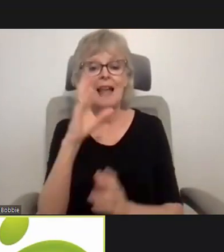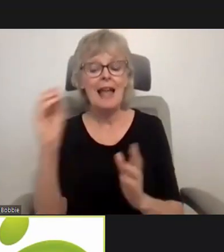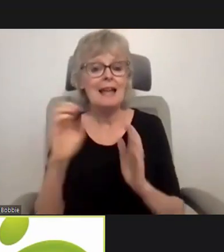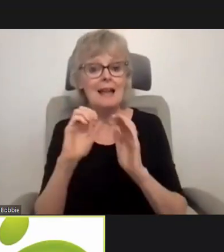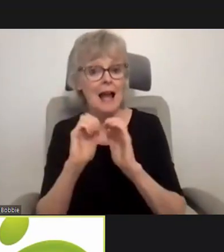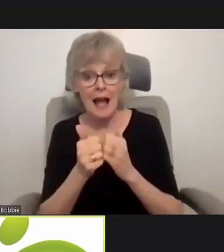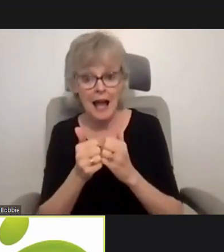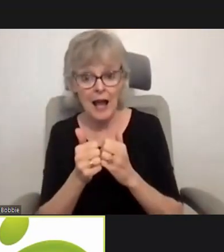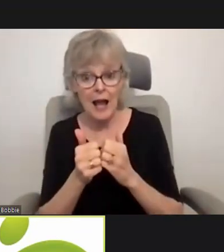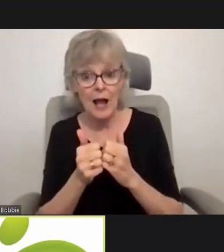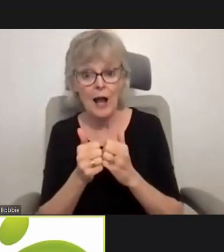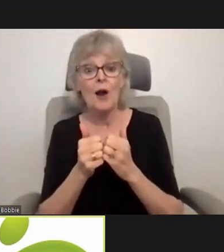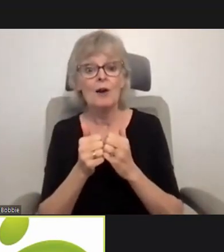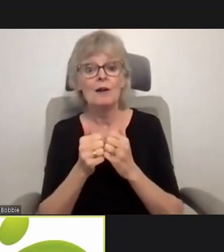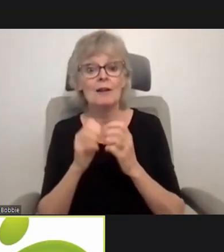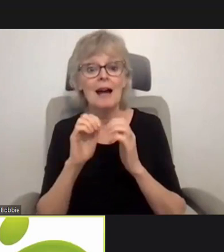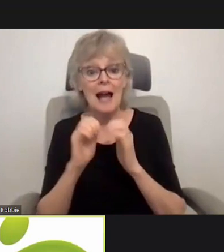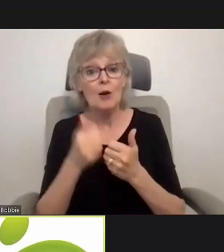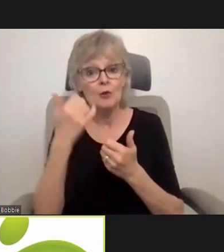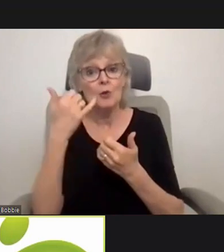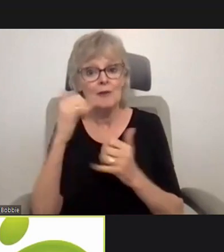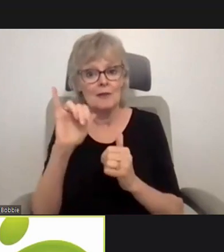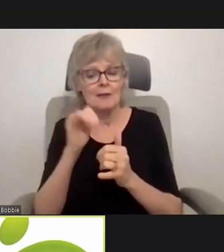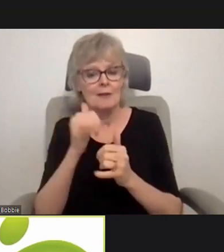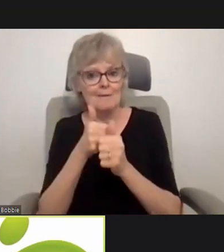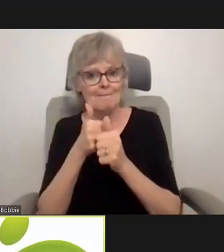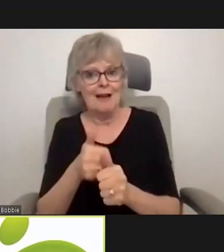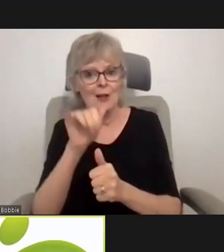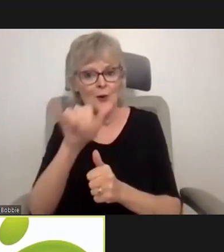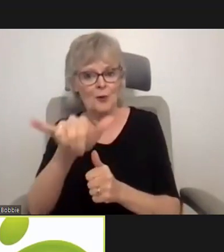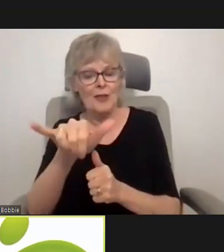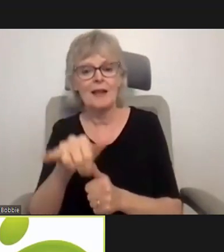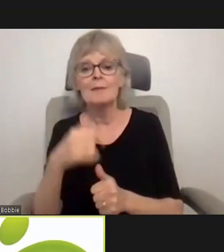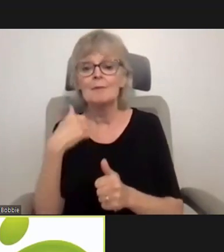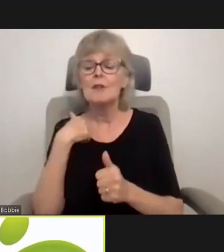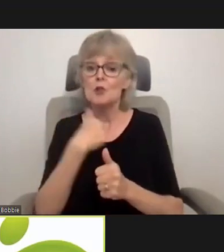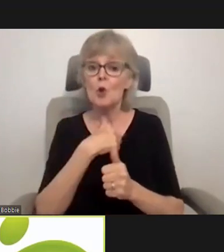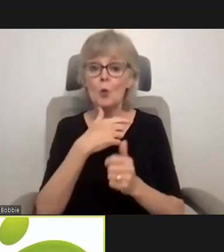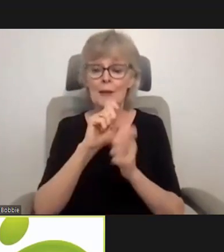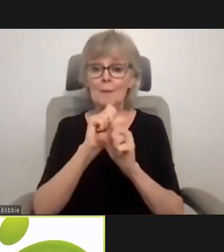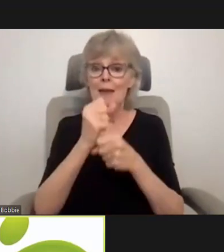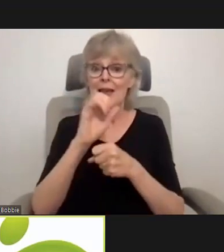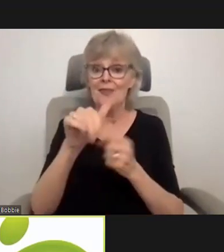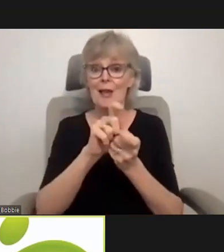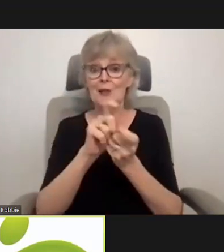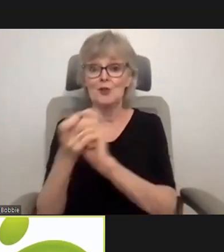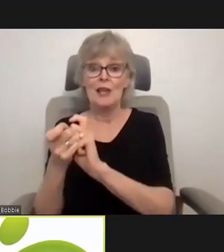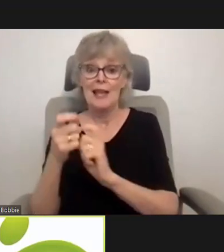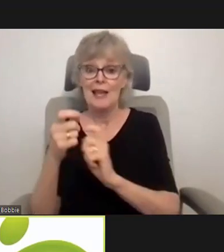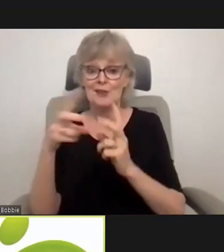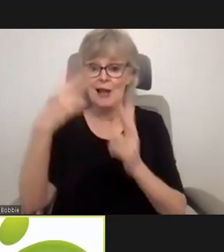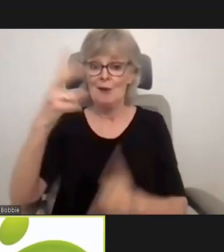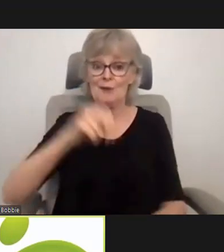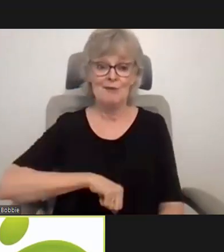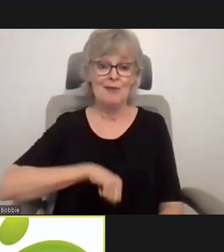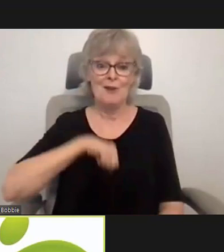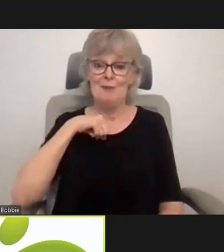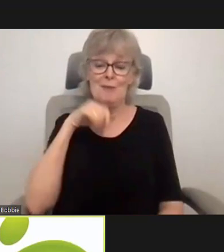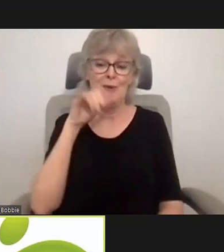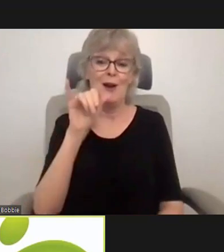How do we still stick to the intent of that? So we were able to pivot that, and I'm really proud of it, actually. I can't wait for you guys to